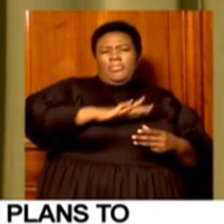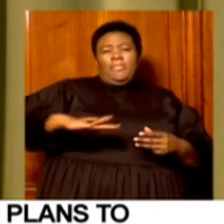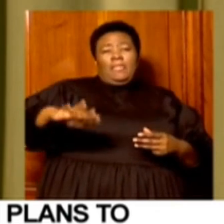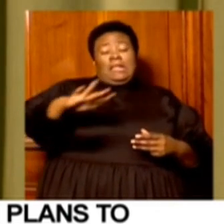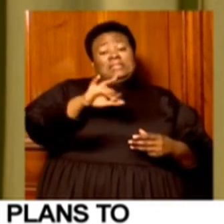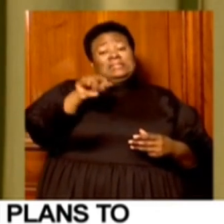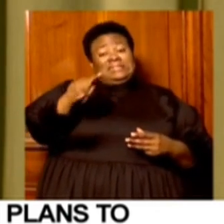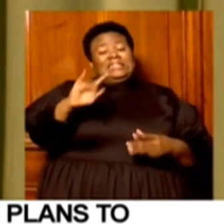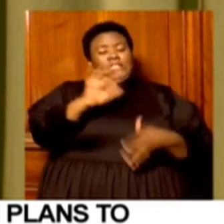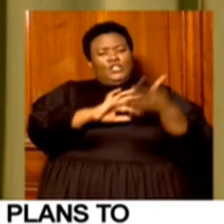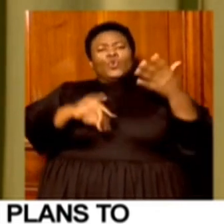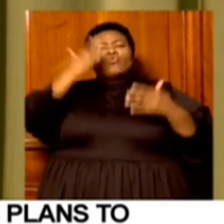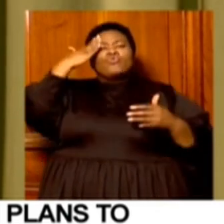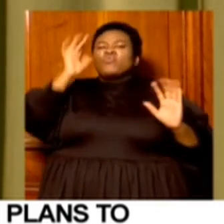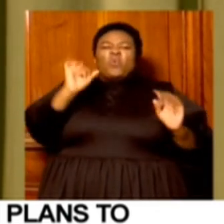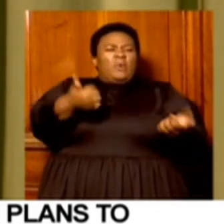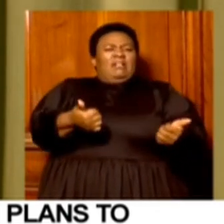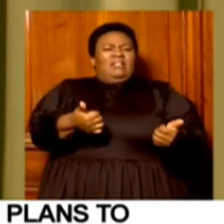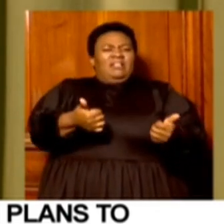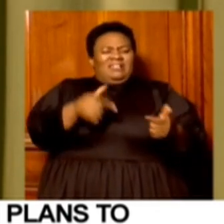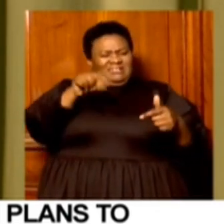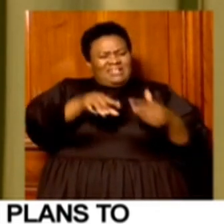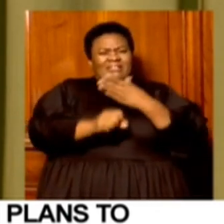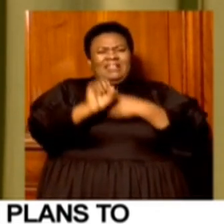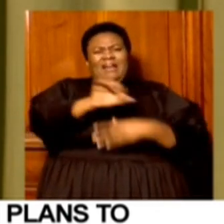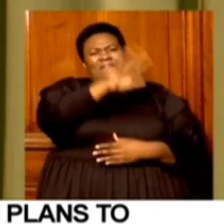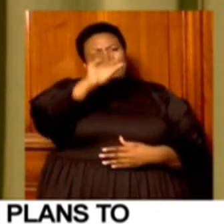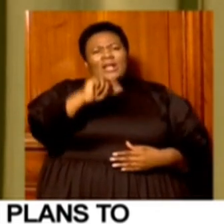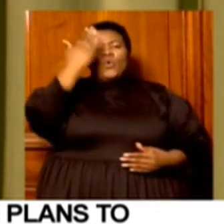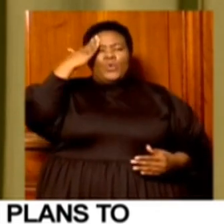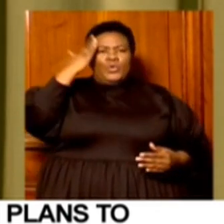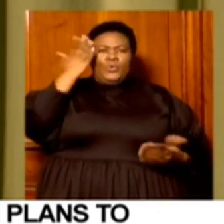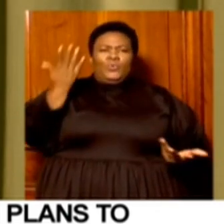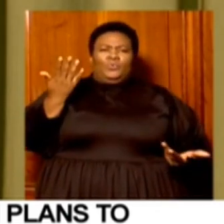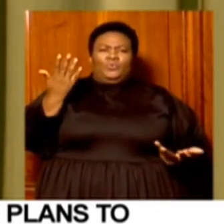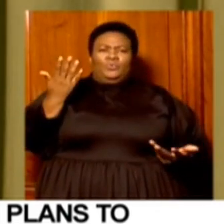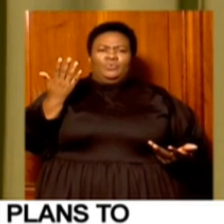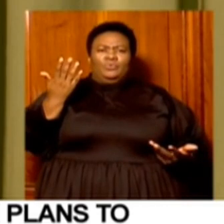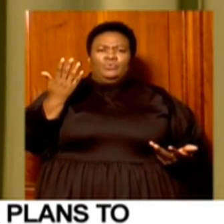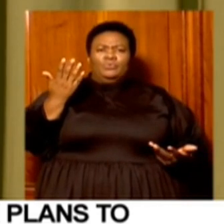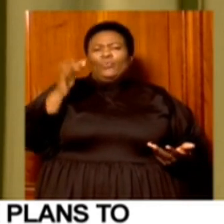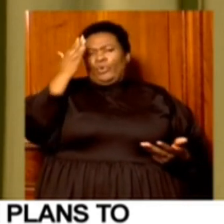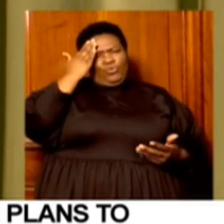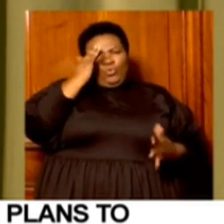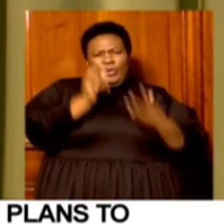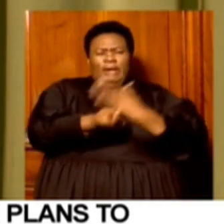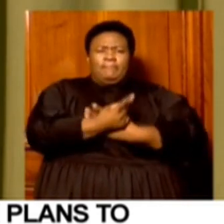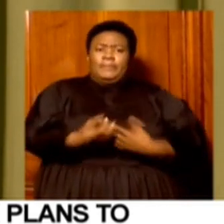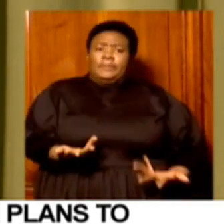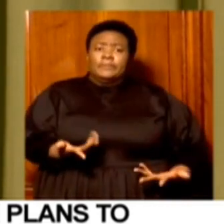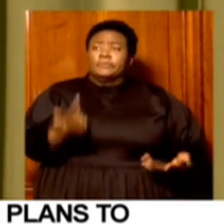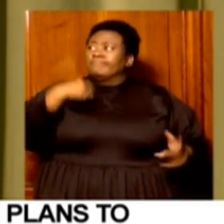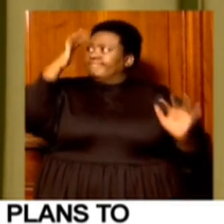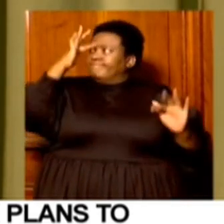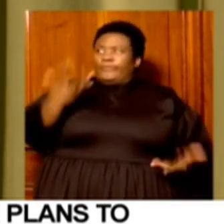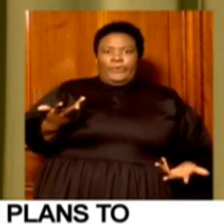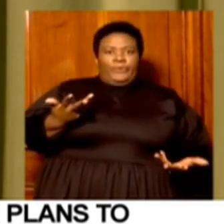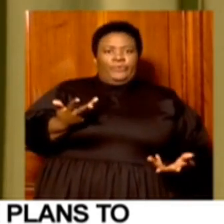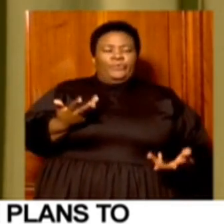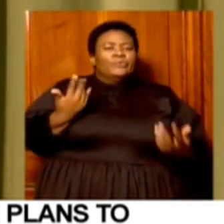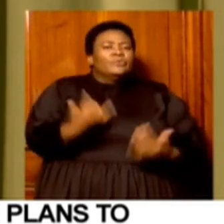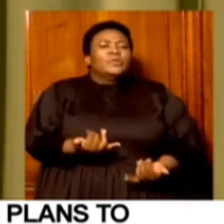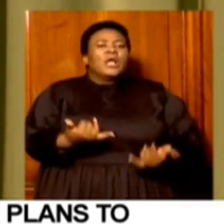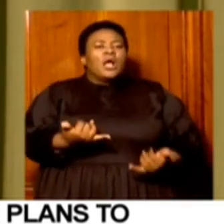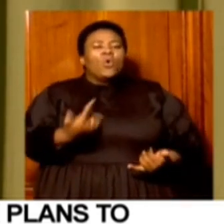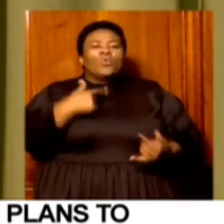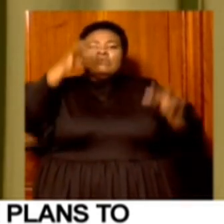a story we know very well in South Africa. We are not very good drinkers. I don't know why when we have taken,